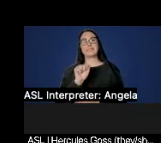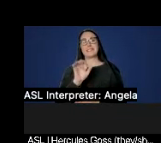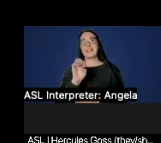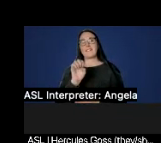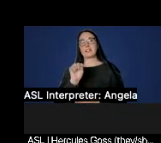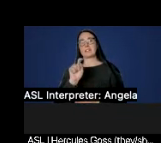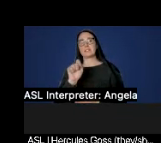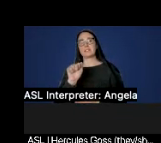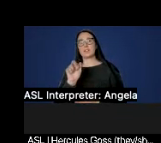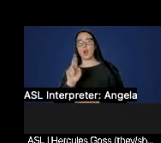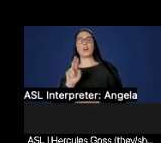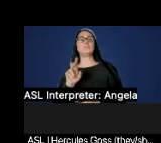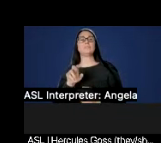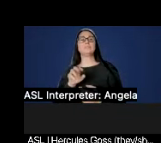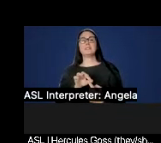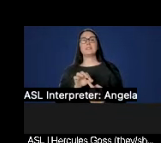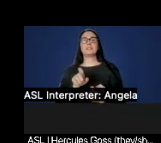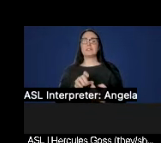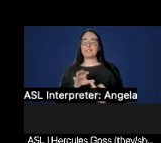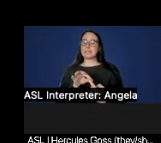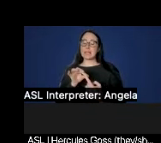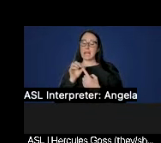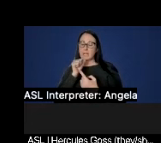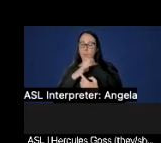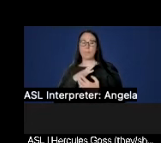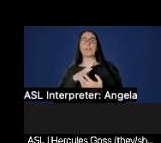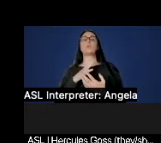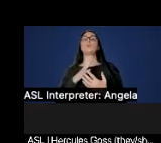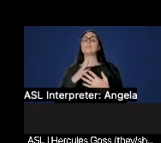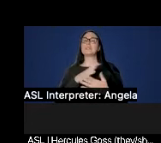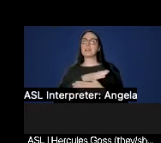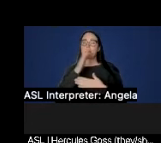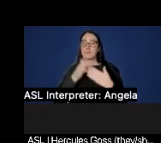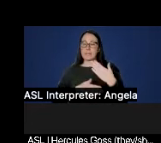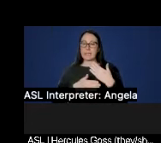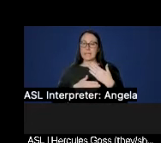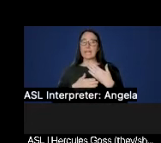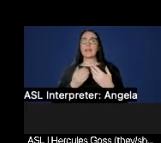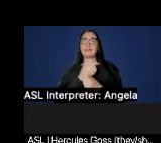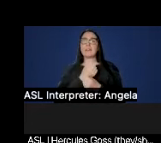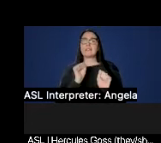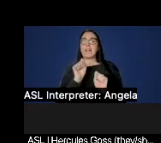particularly selected woman who has successfully completed the intensive 40-hour Safe Star training course.